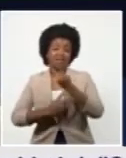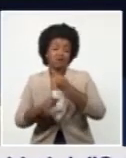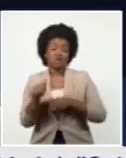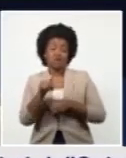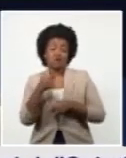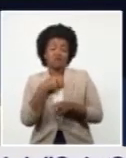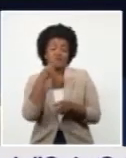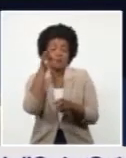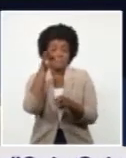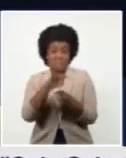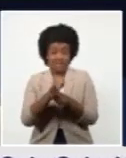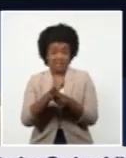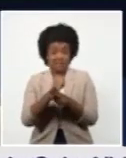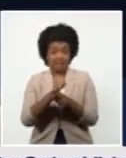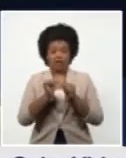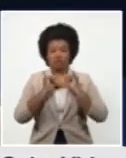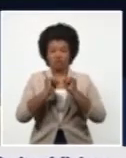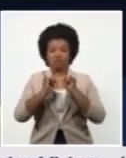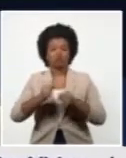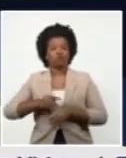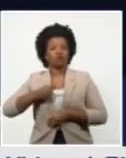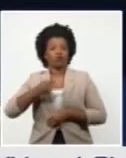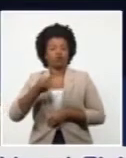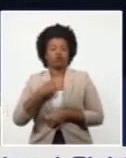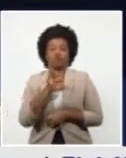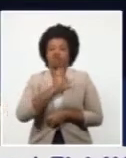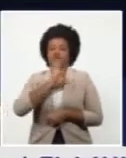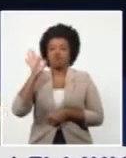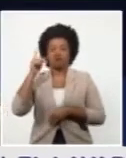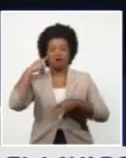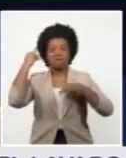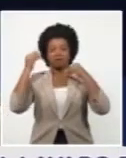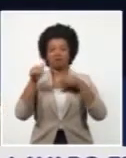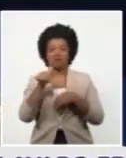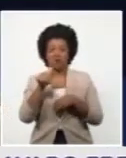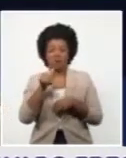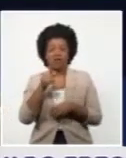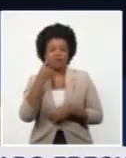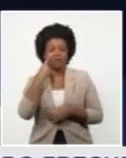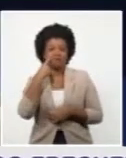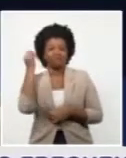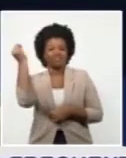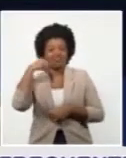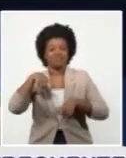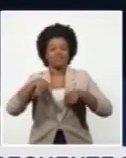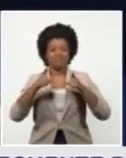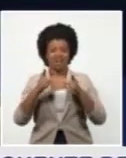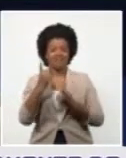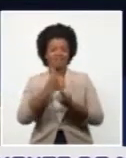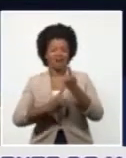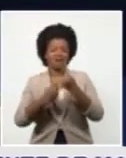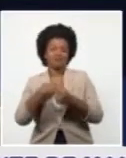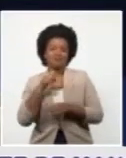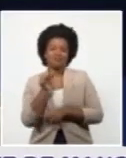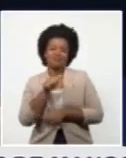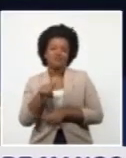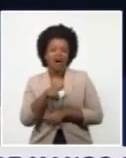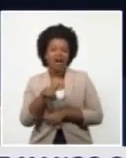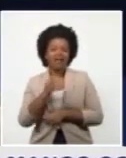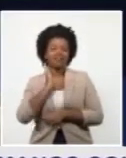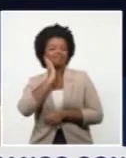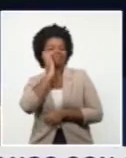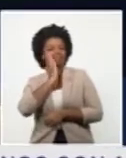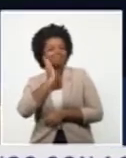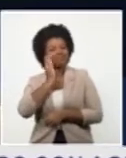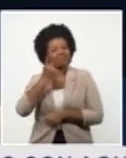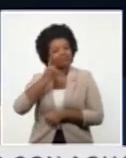in his remarks yesterday, that today, he said that today was my birthday, and I think that is something that